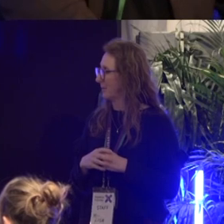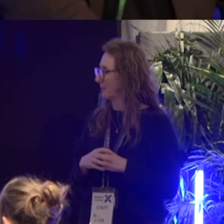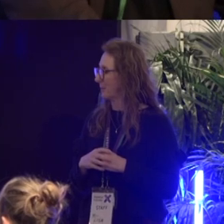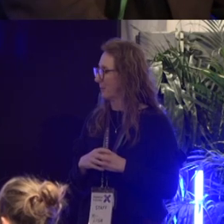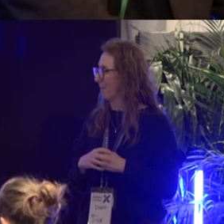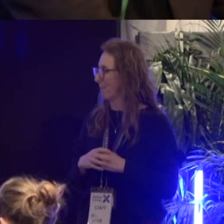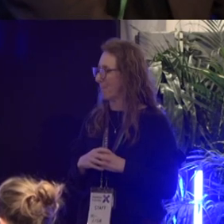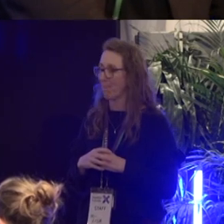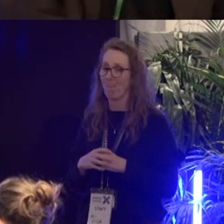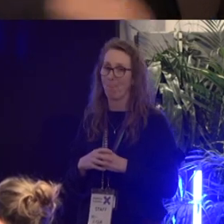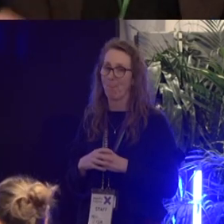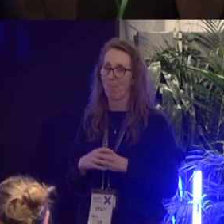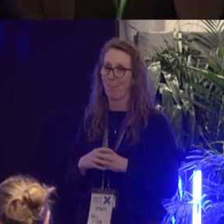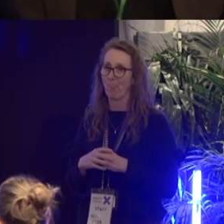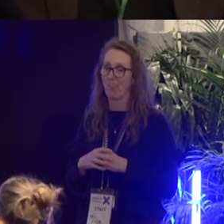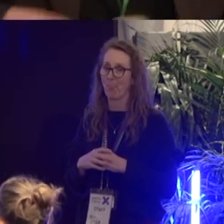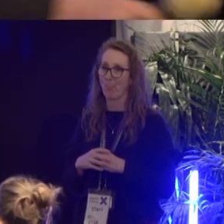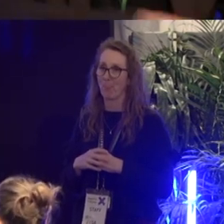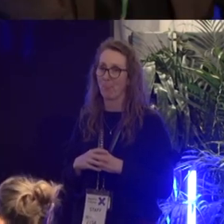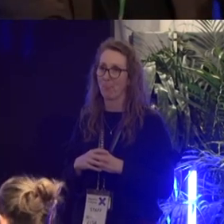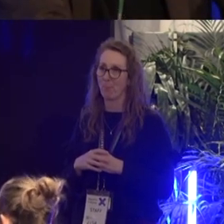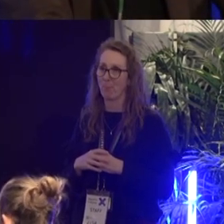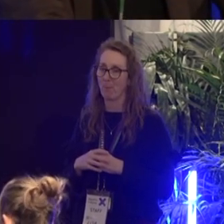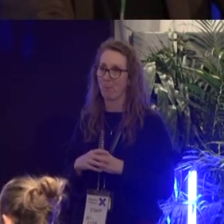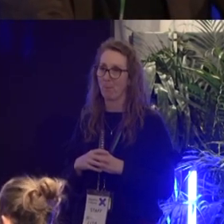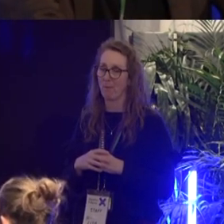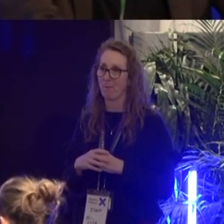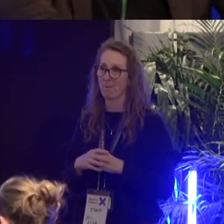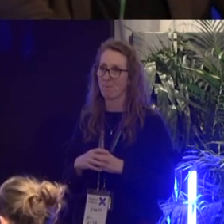So sort of like, what comes to mind for you if you're thinking about